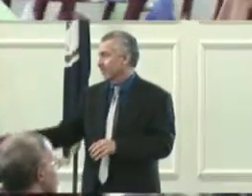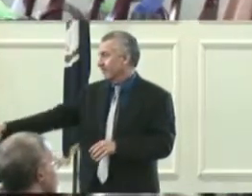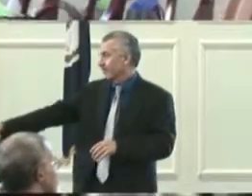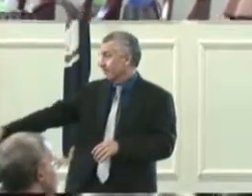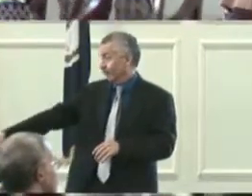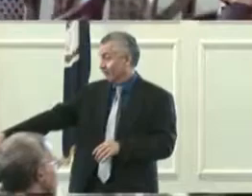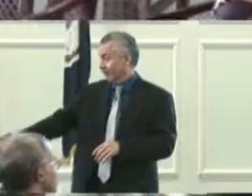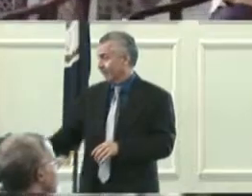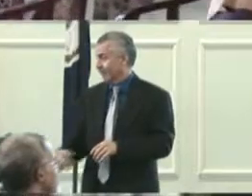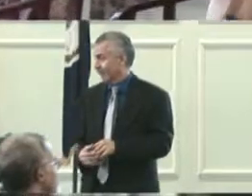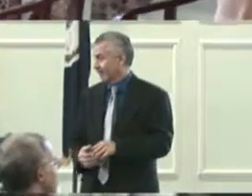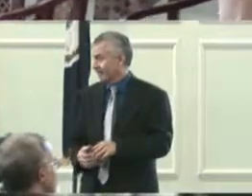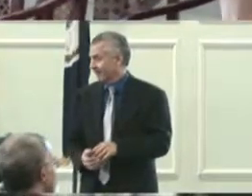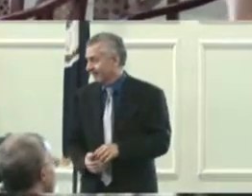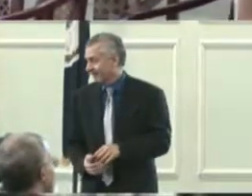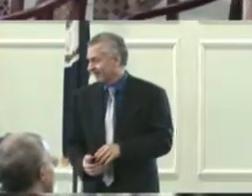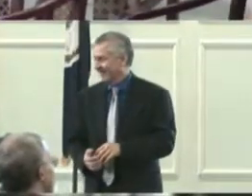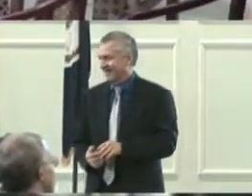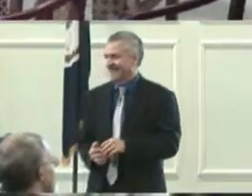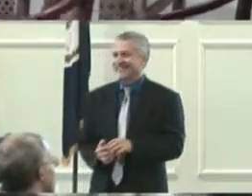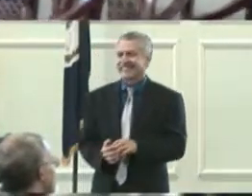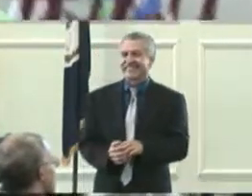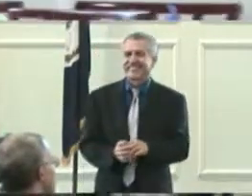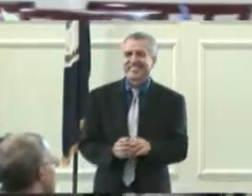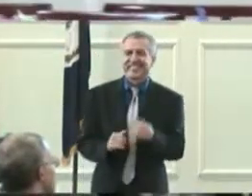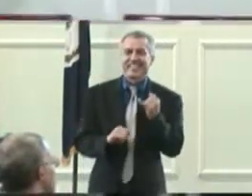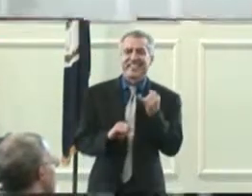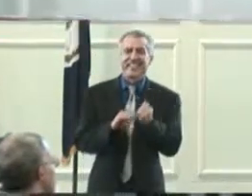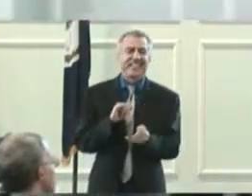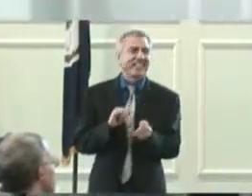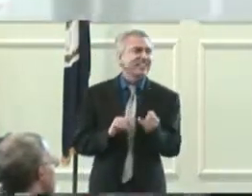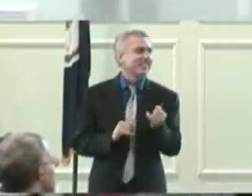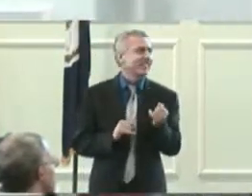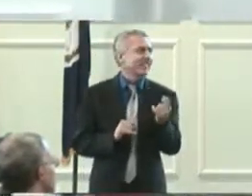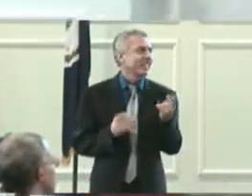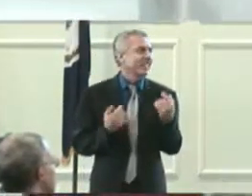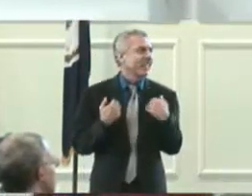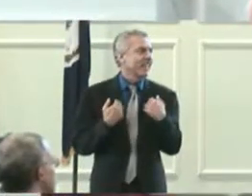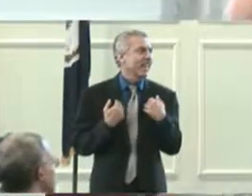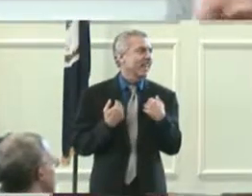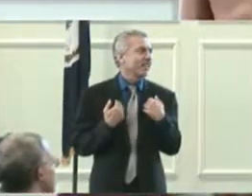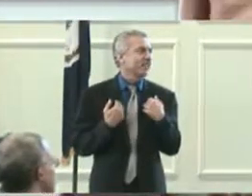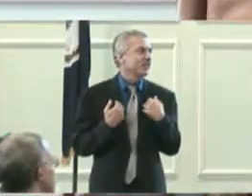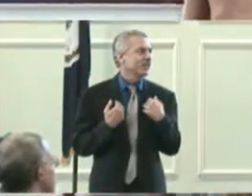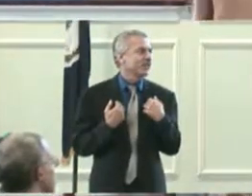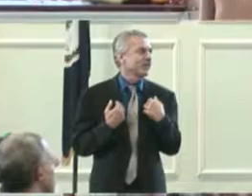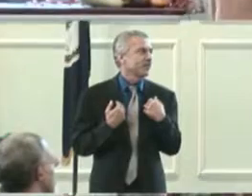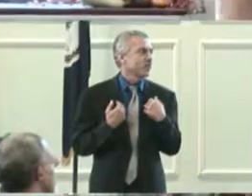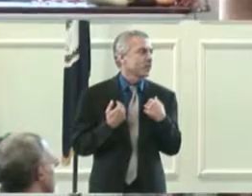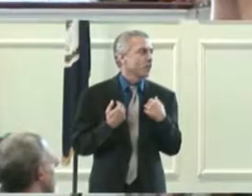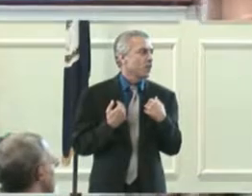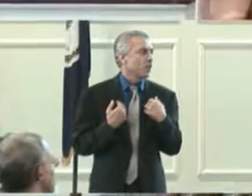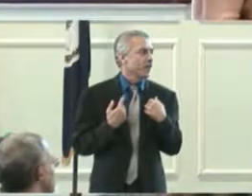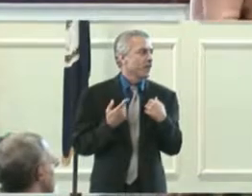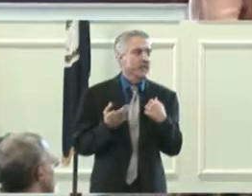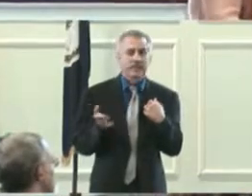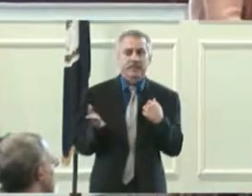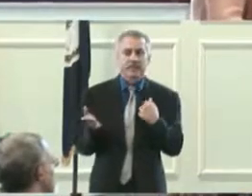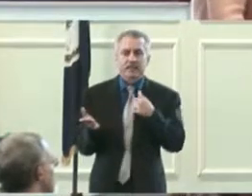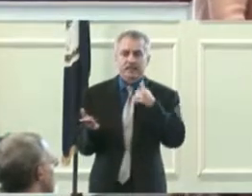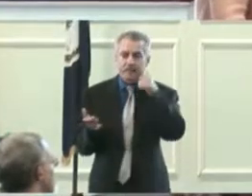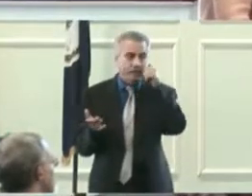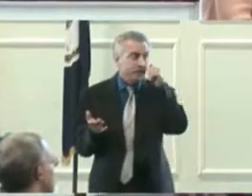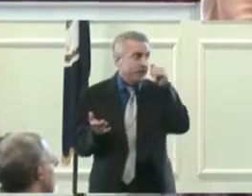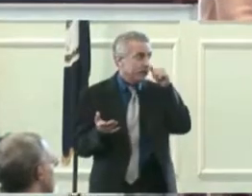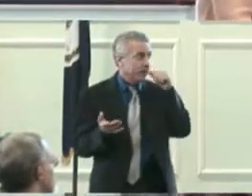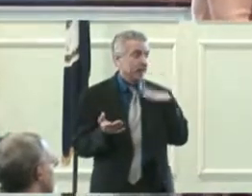And last but not least, okay, so we have a... We have a lady that is very